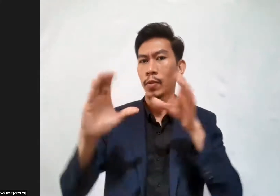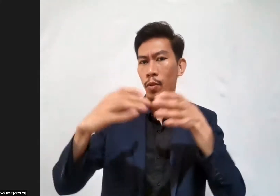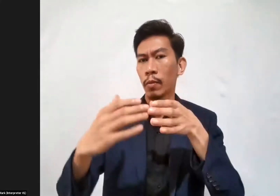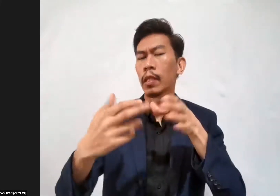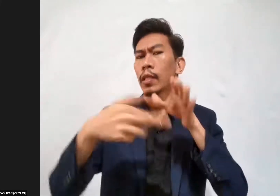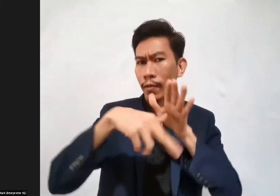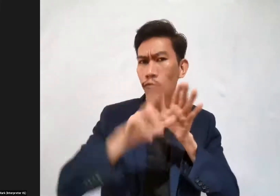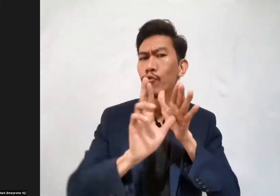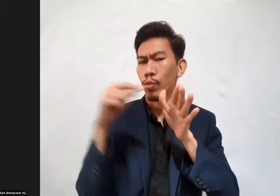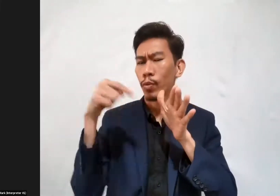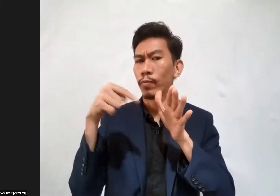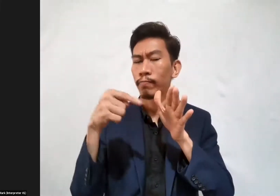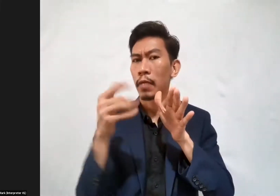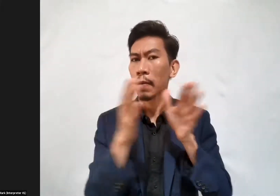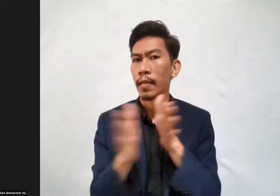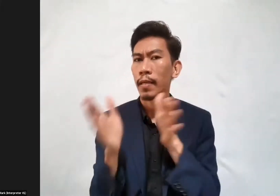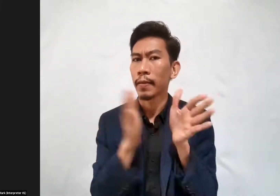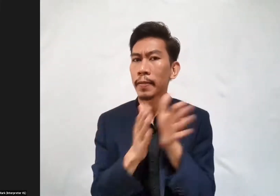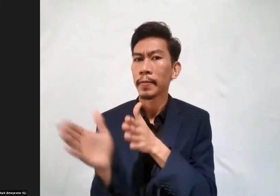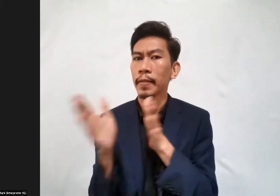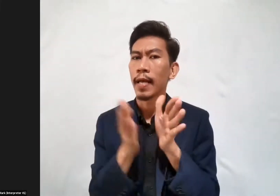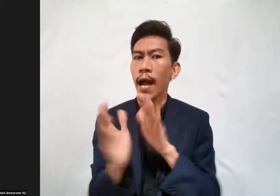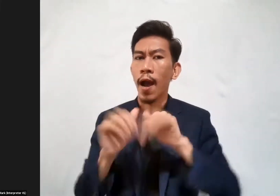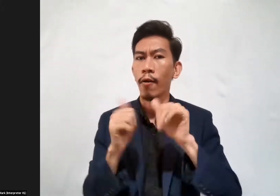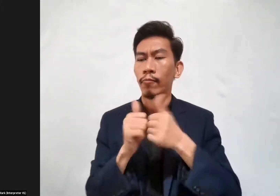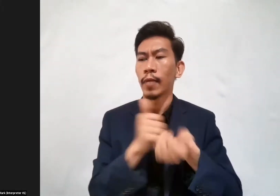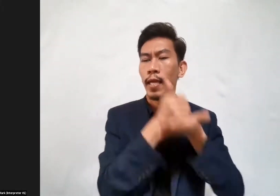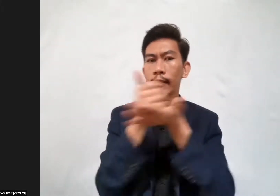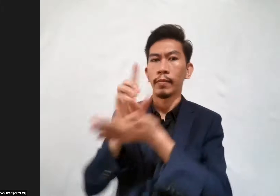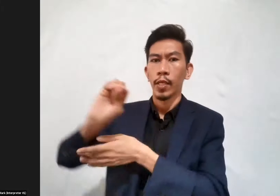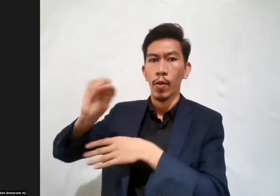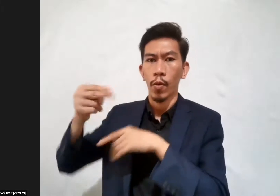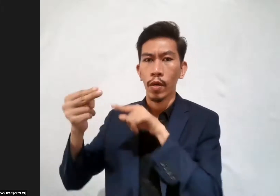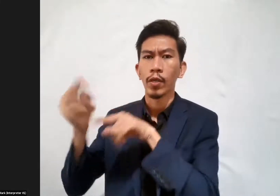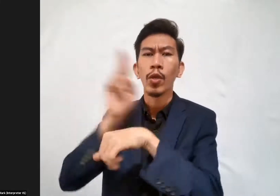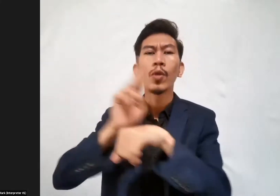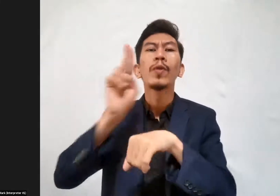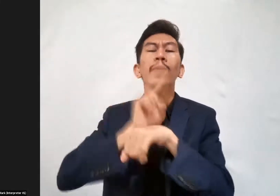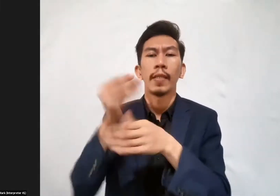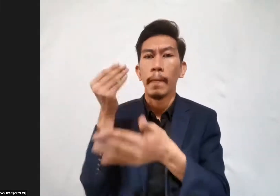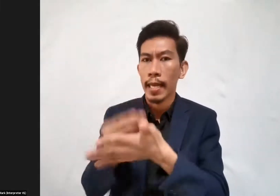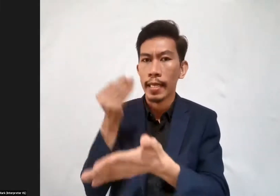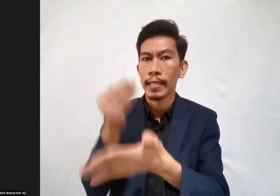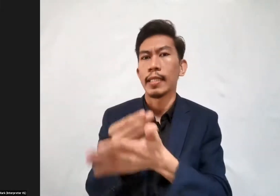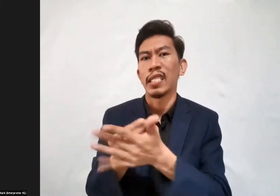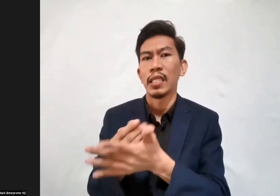this issue and find ways to help DOH use the money